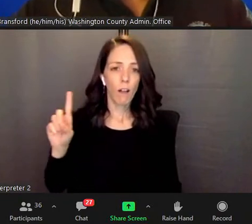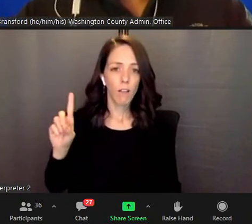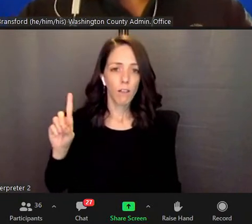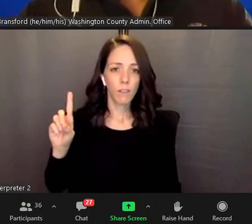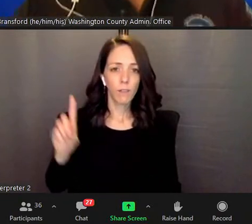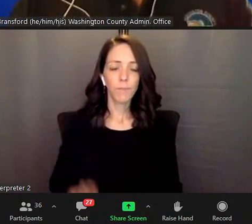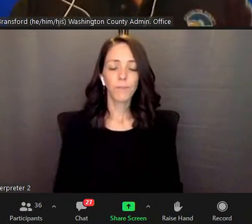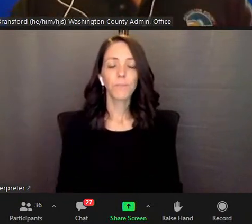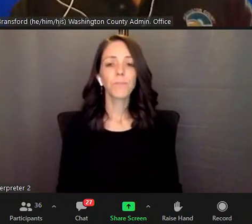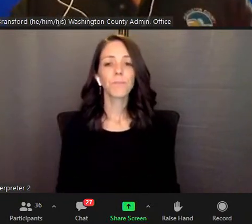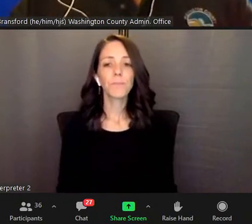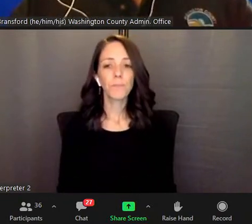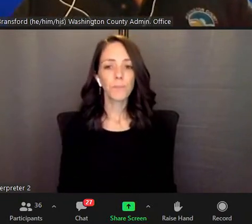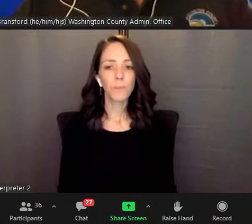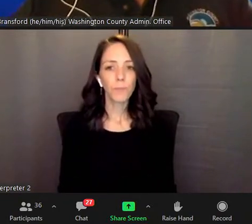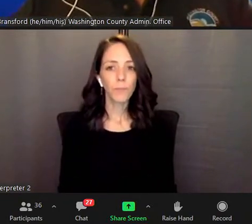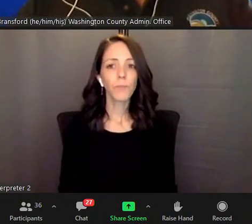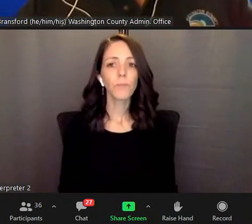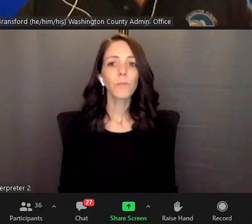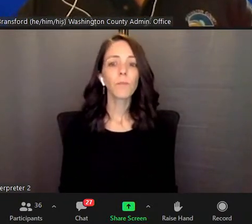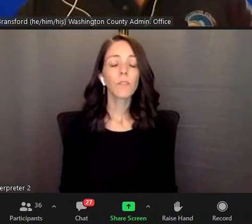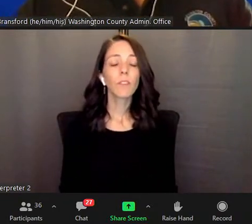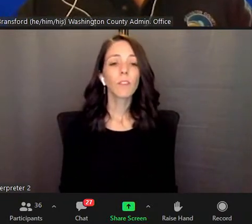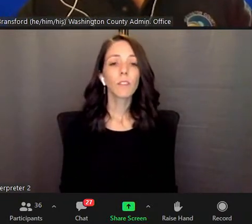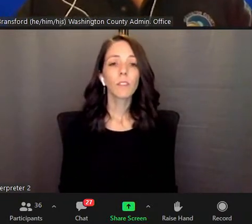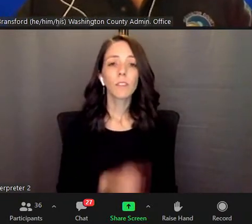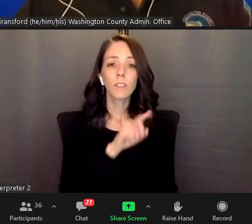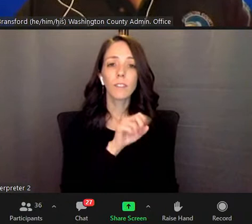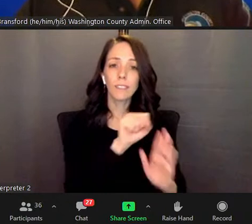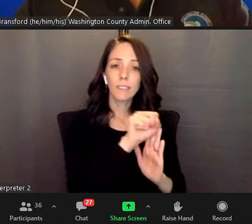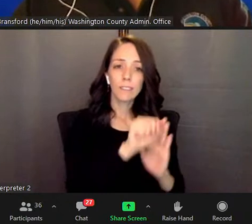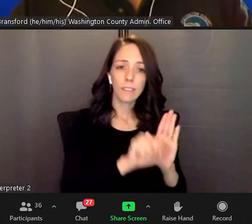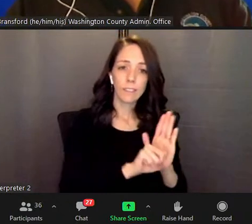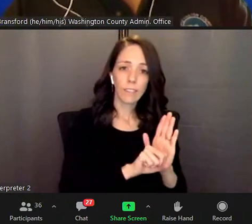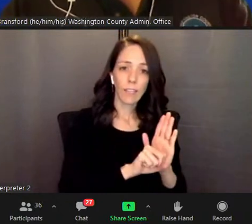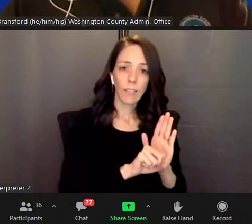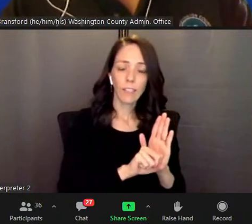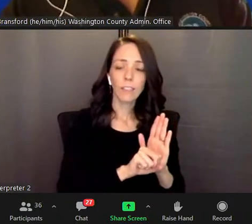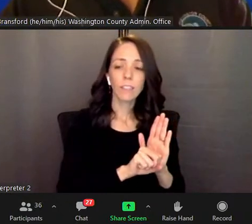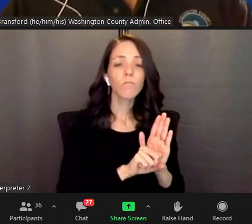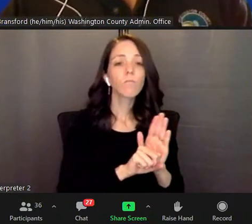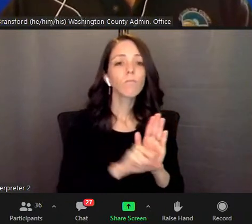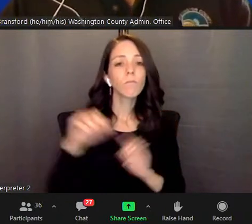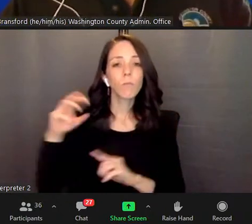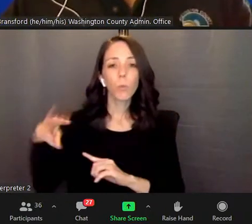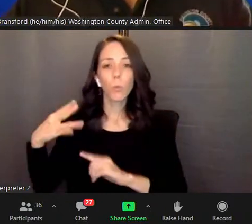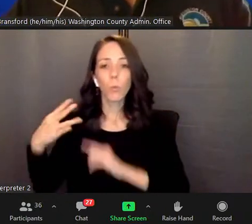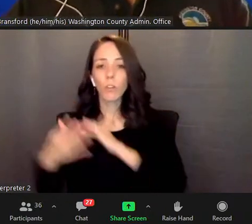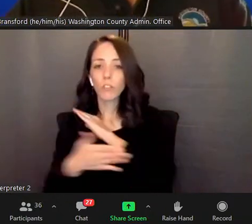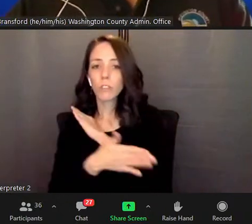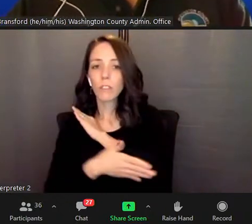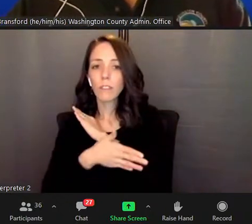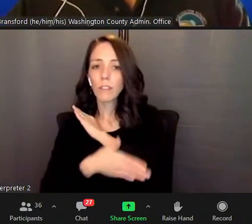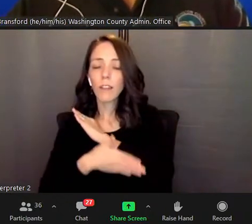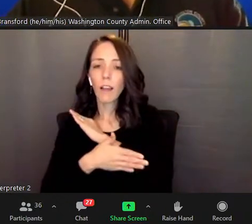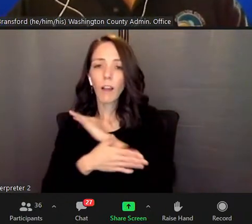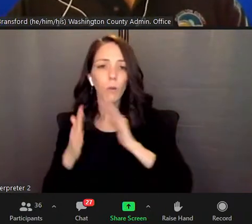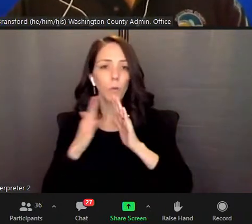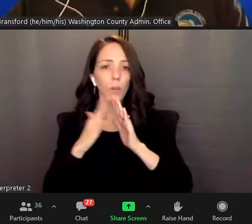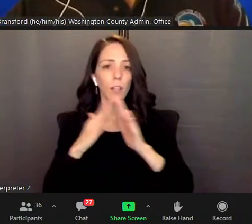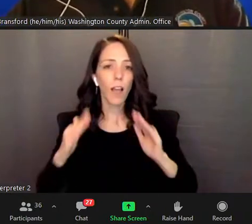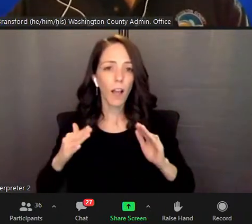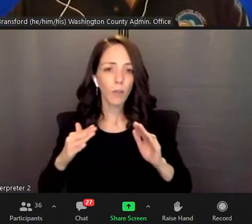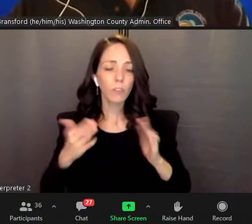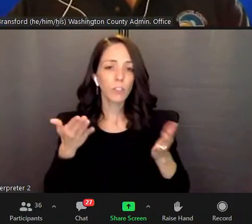Department. Both the state and our Washington County Housing Services, Community